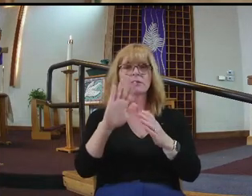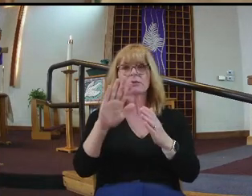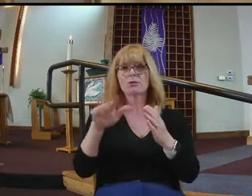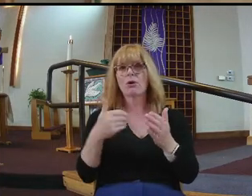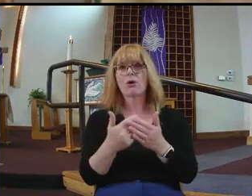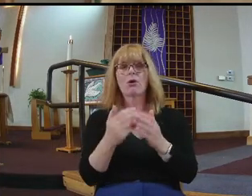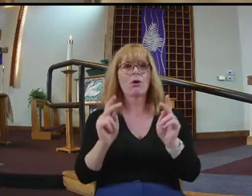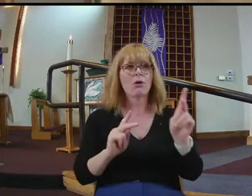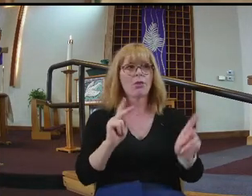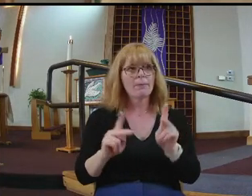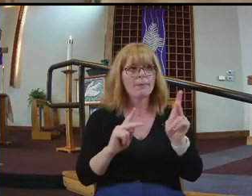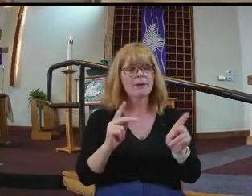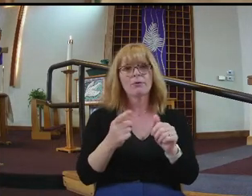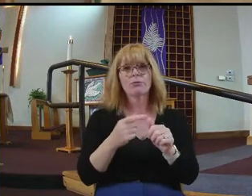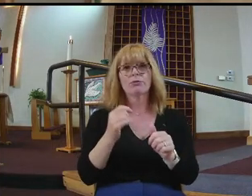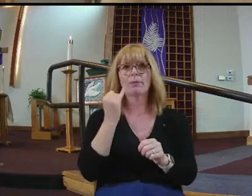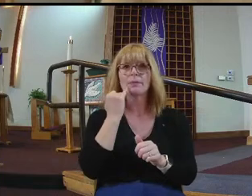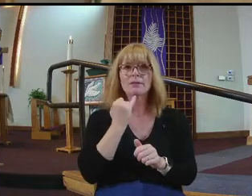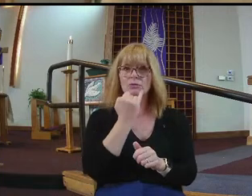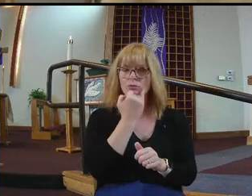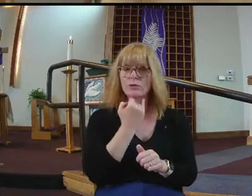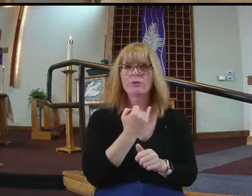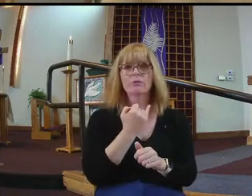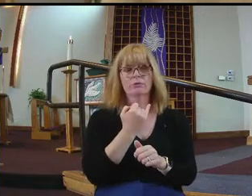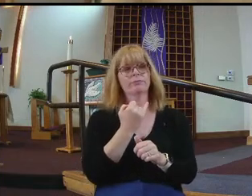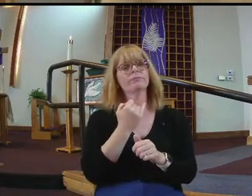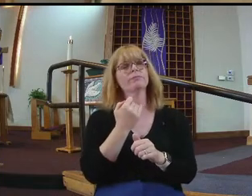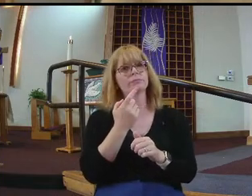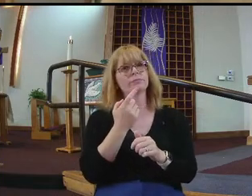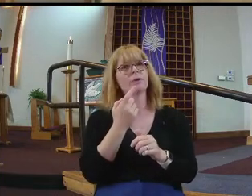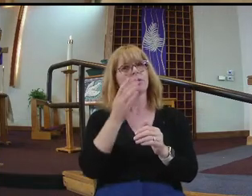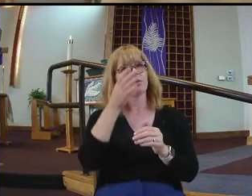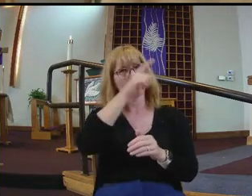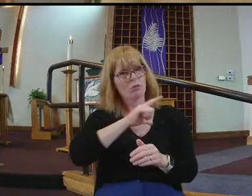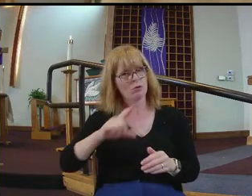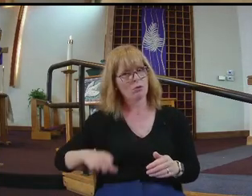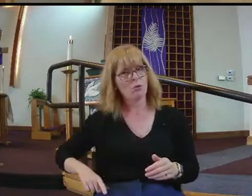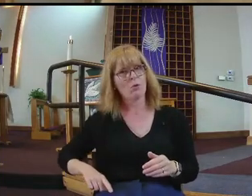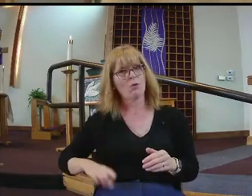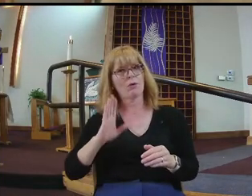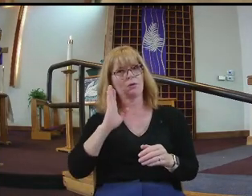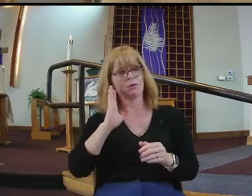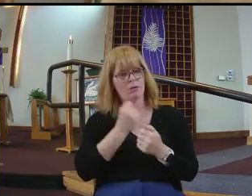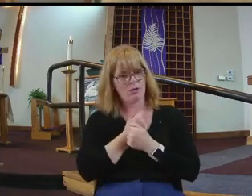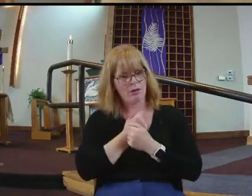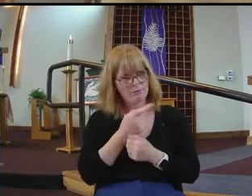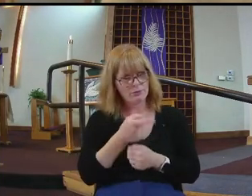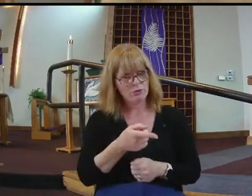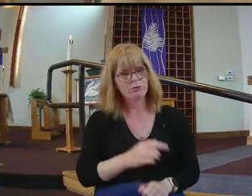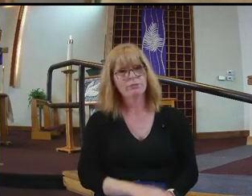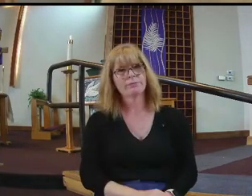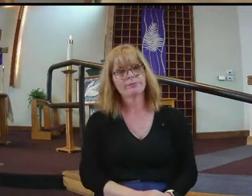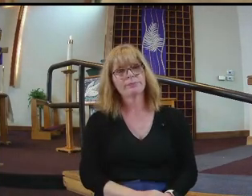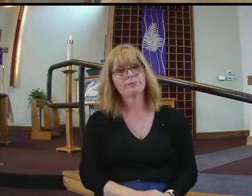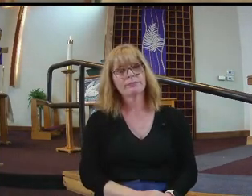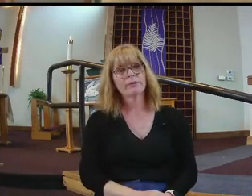and keep you. The Lord make his face to shine upon you and be gracious unto you. But there are